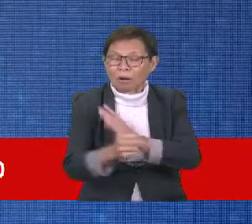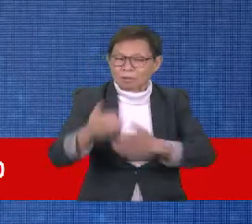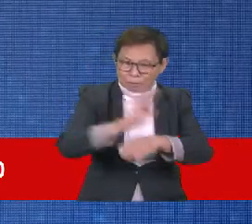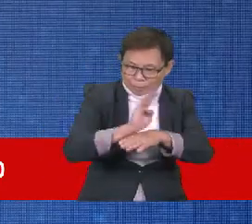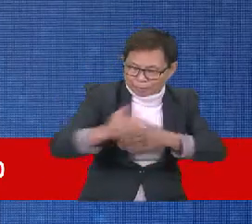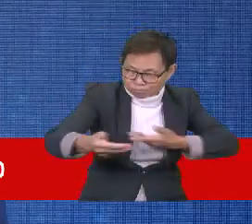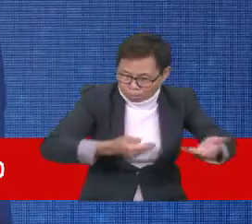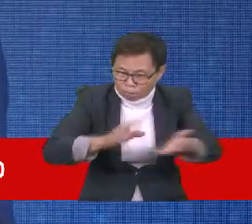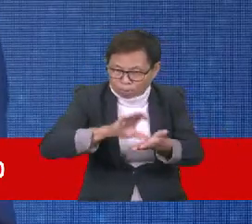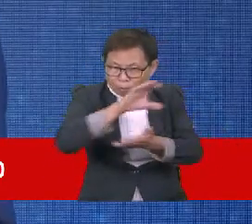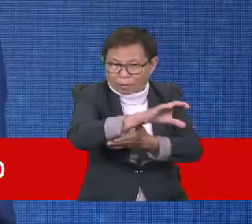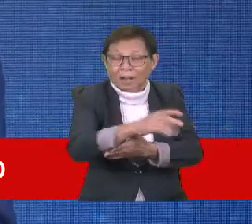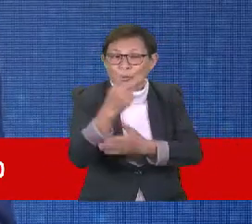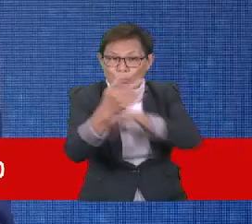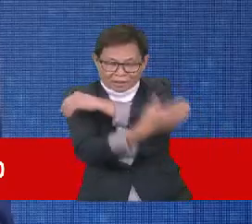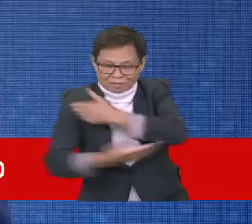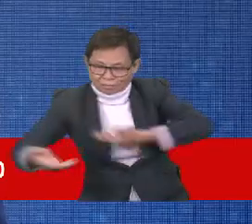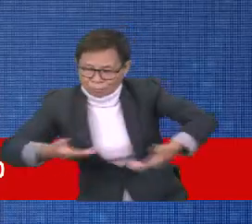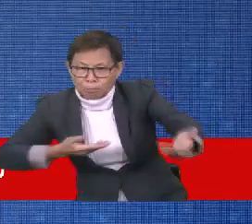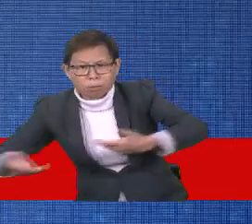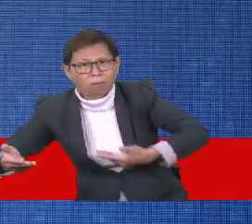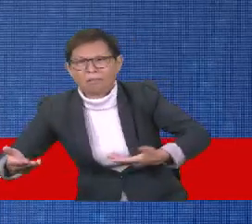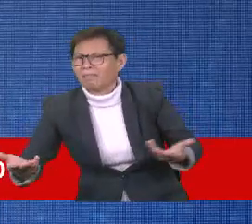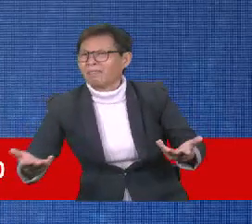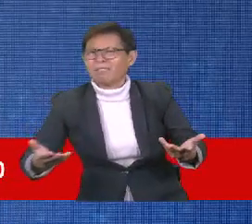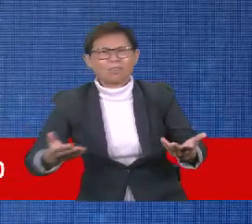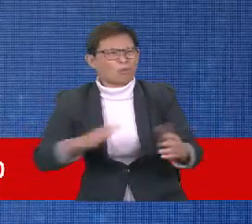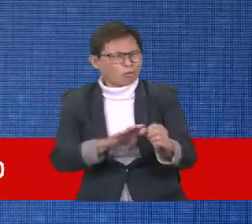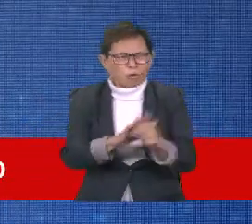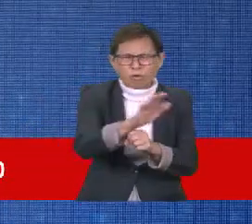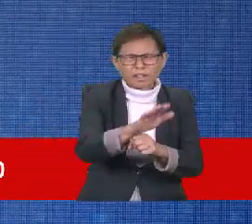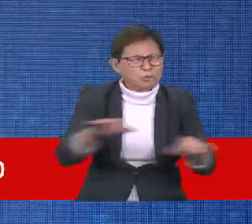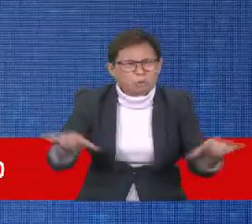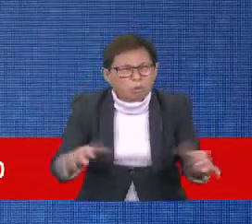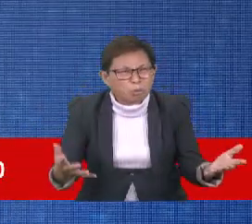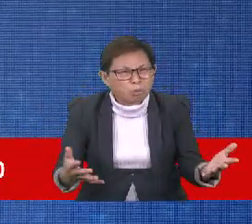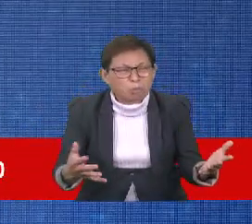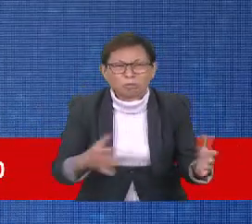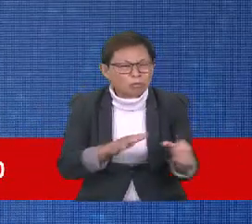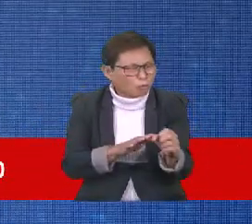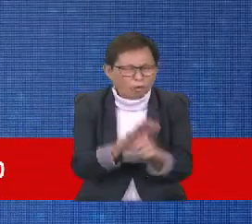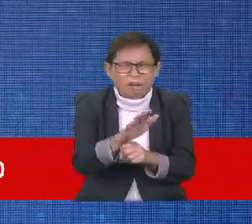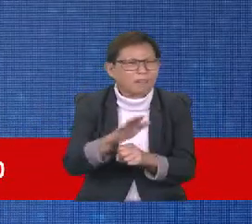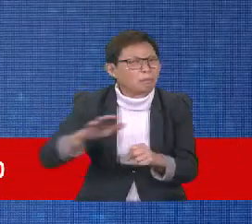trade, investments, and bilateral relations has not been fully harnessed. And it's quite